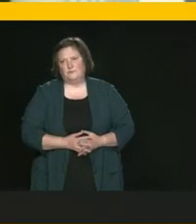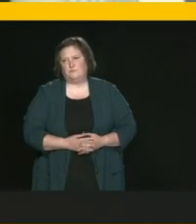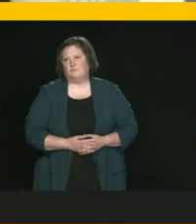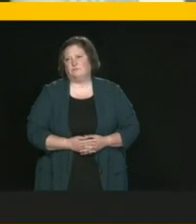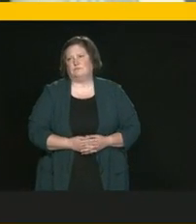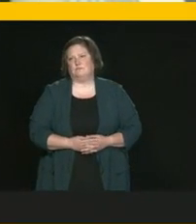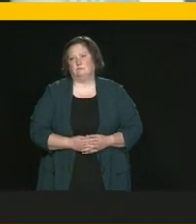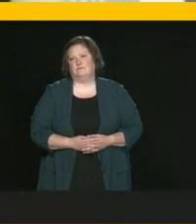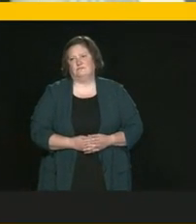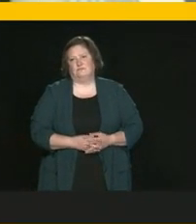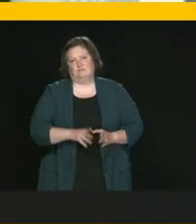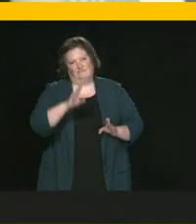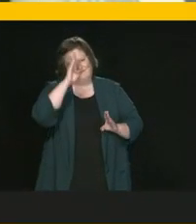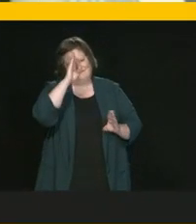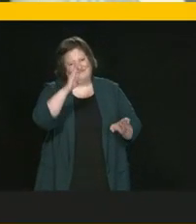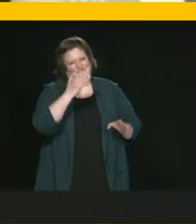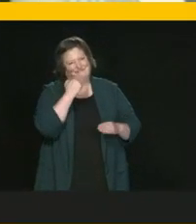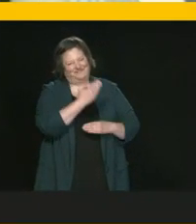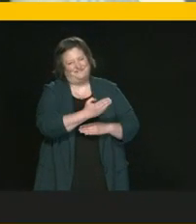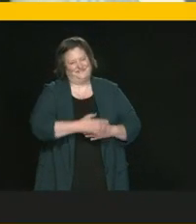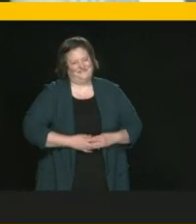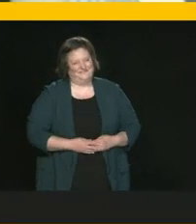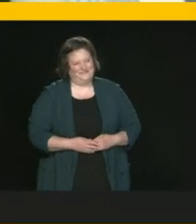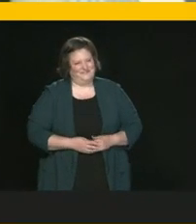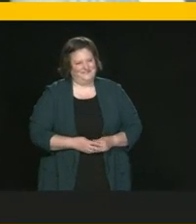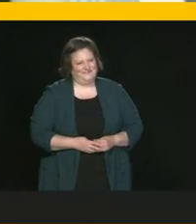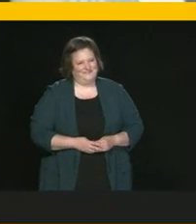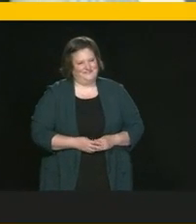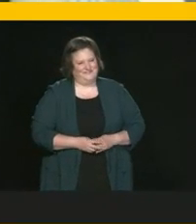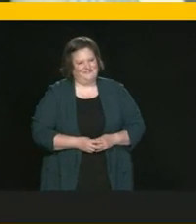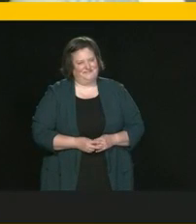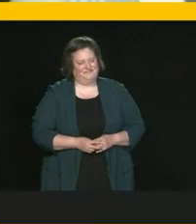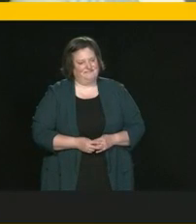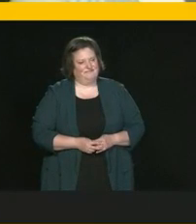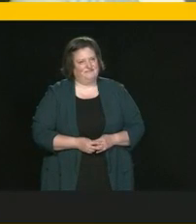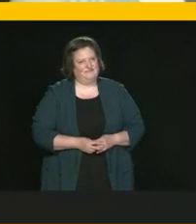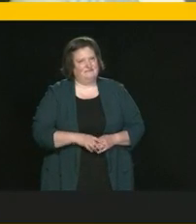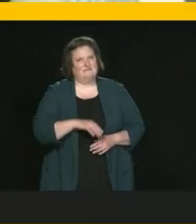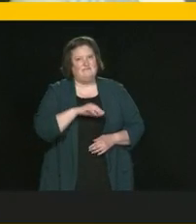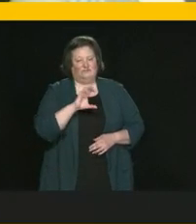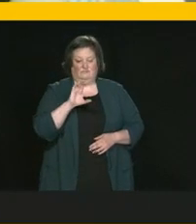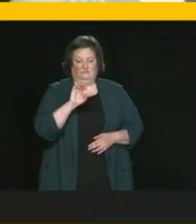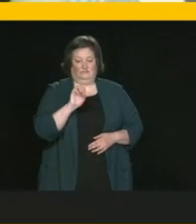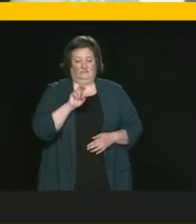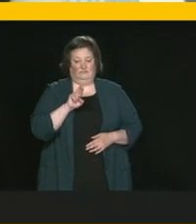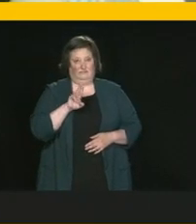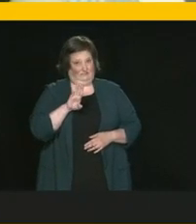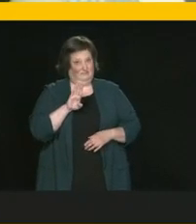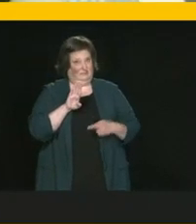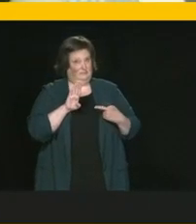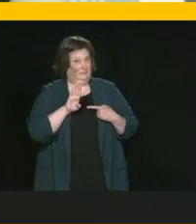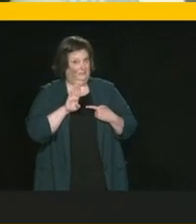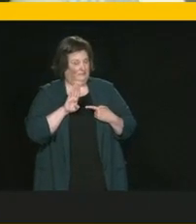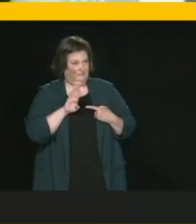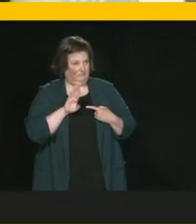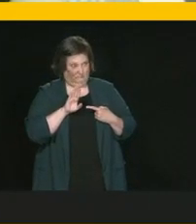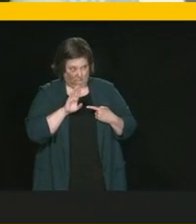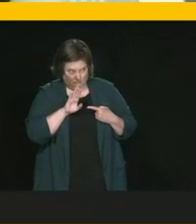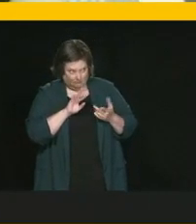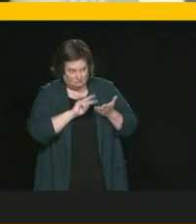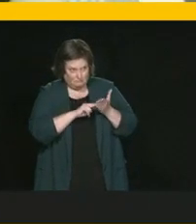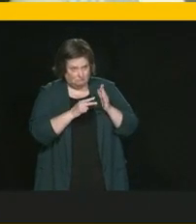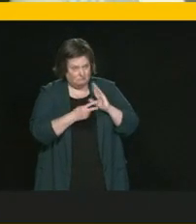Thank you. Good morning, Prime Minister. With respect to the CERB, I understand there will be no additional restrictions, but last